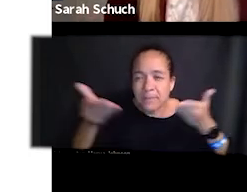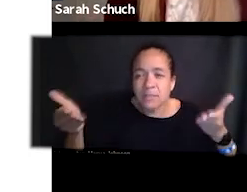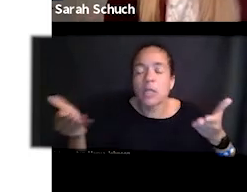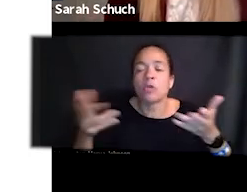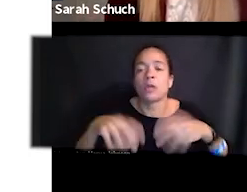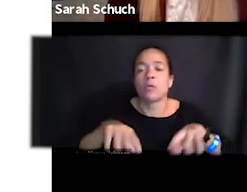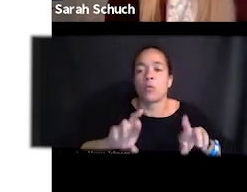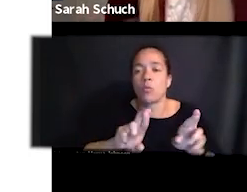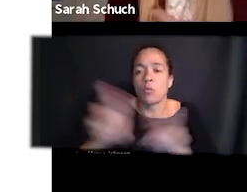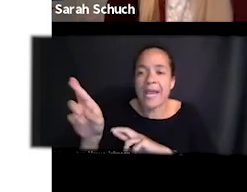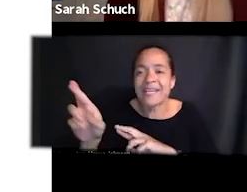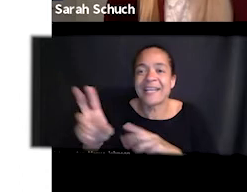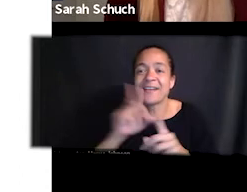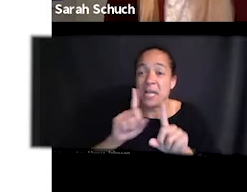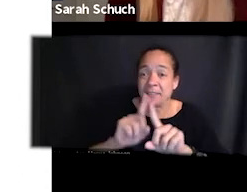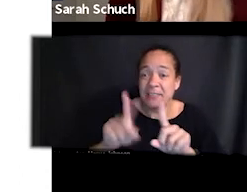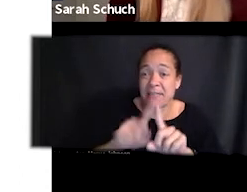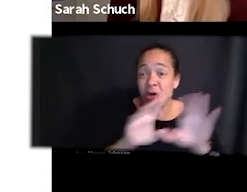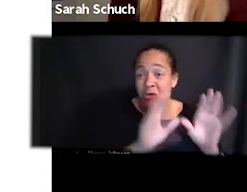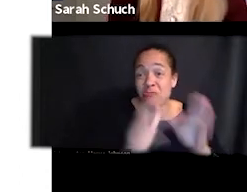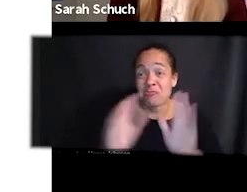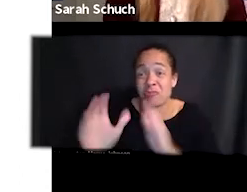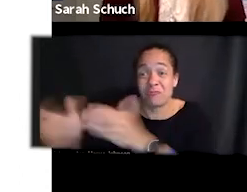ready for all those different groups.